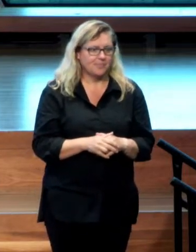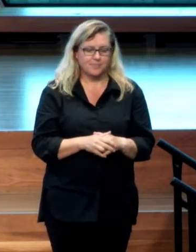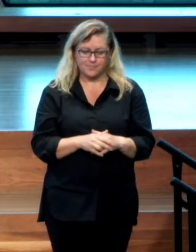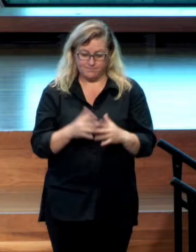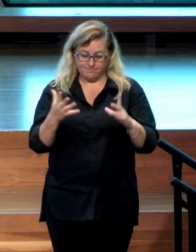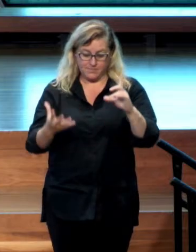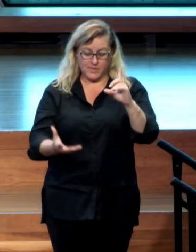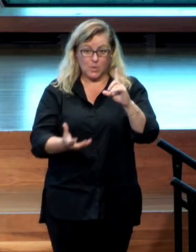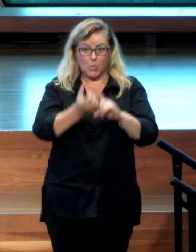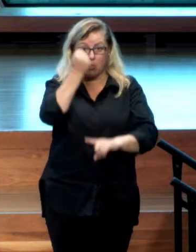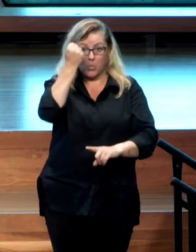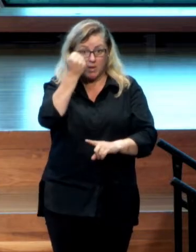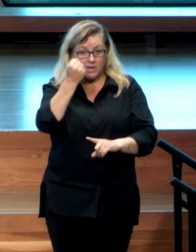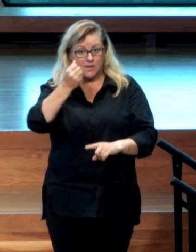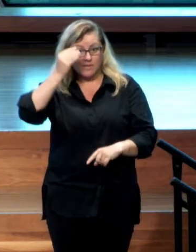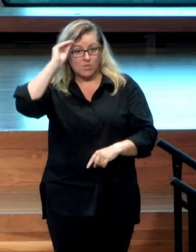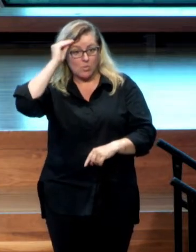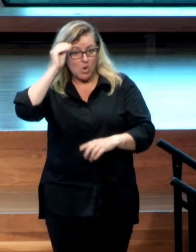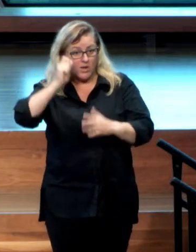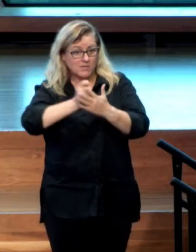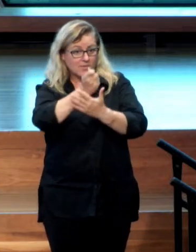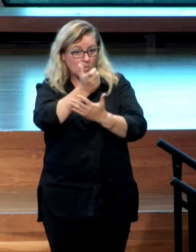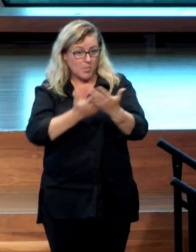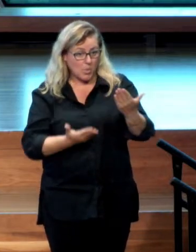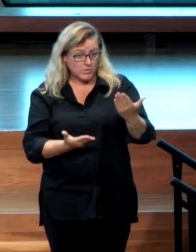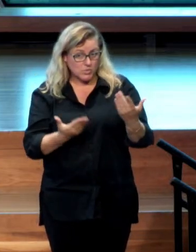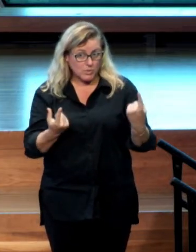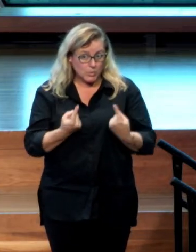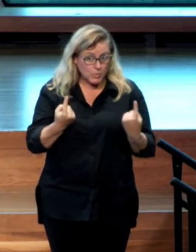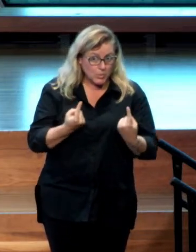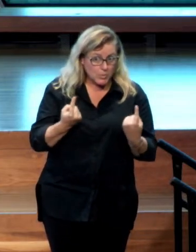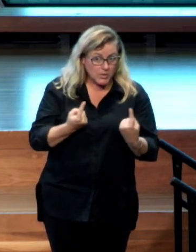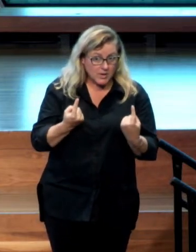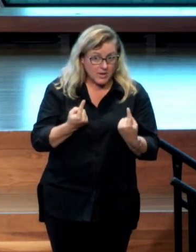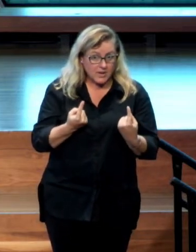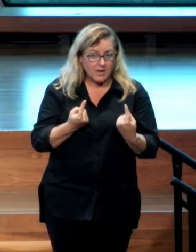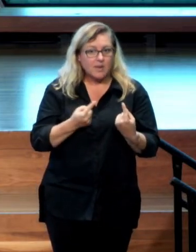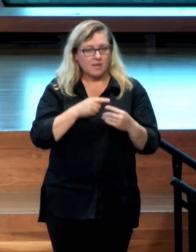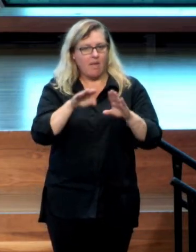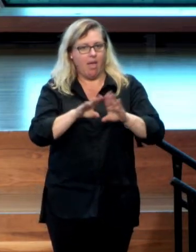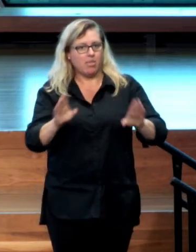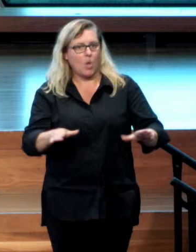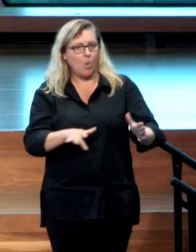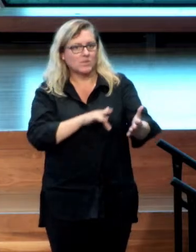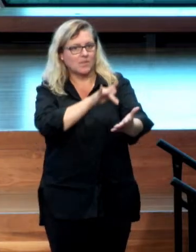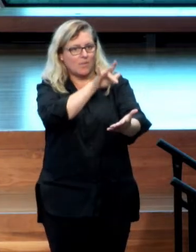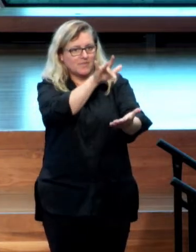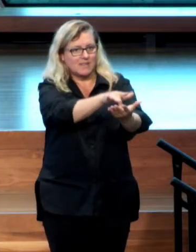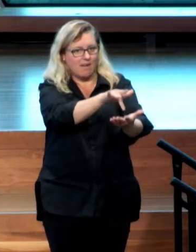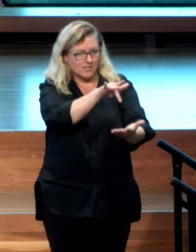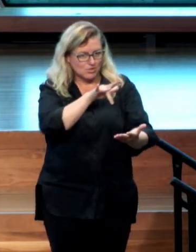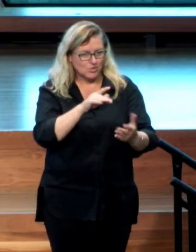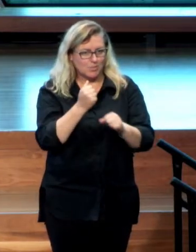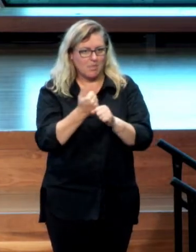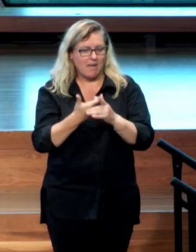So the winner of the prize for poetry is At the Altar of Touch by Gavin Yangual.